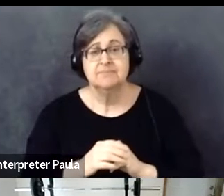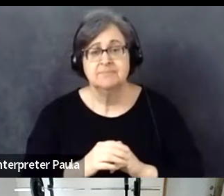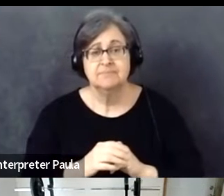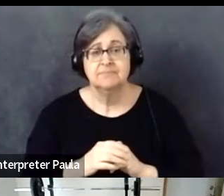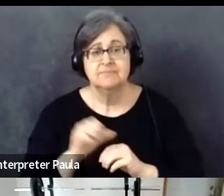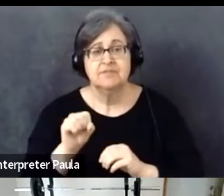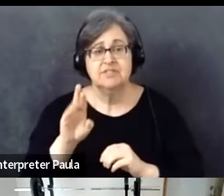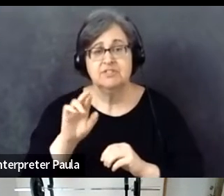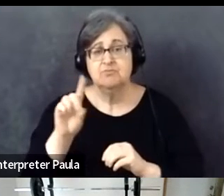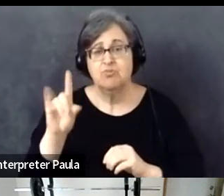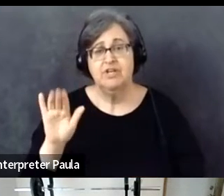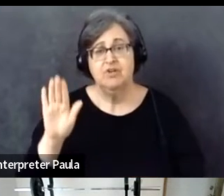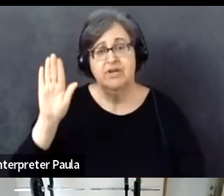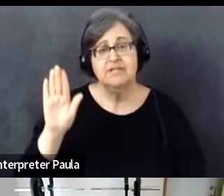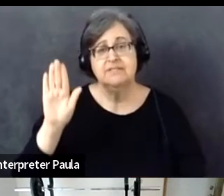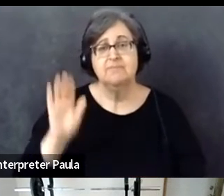yes, Brady, your hand is up.